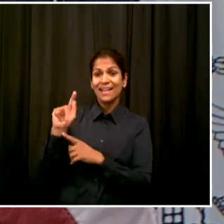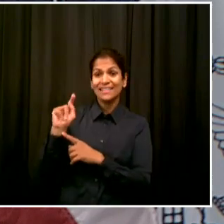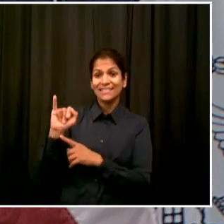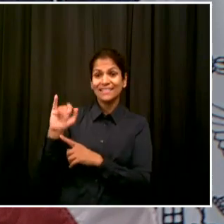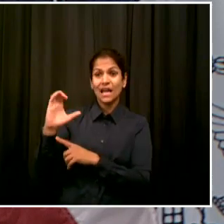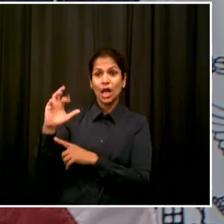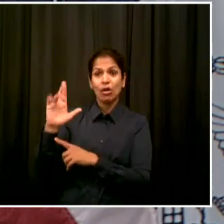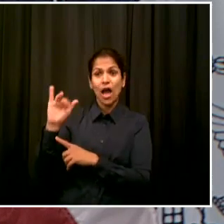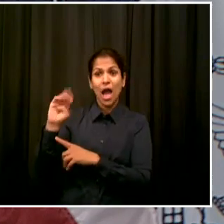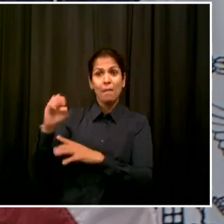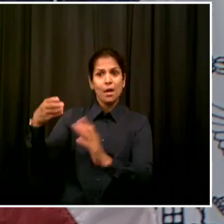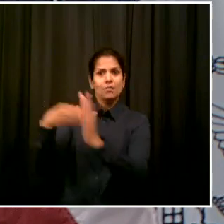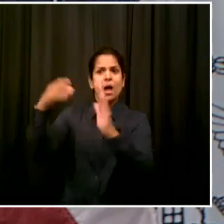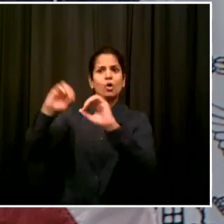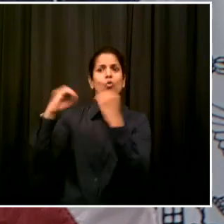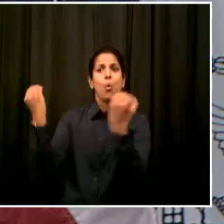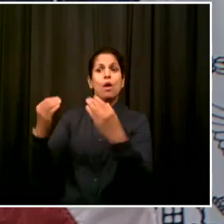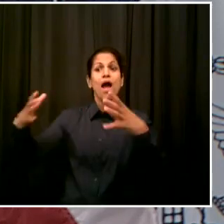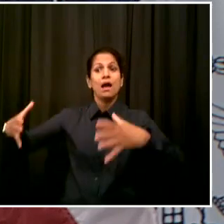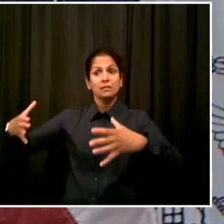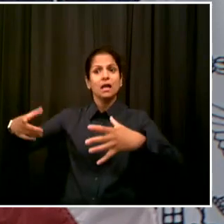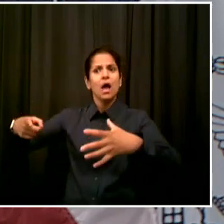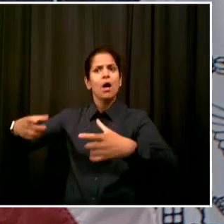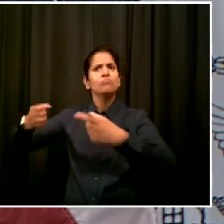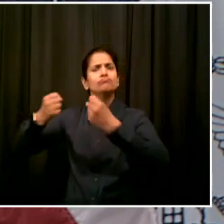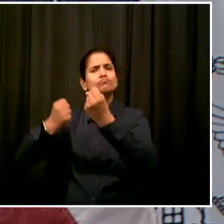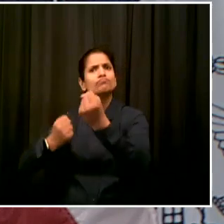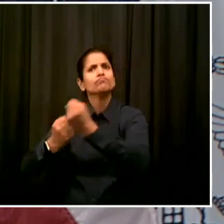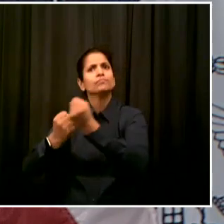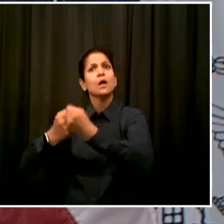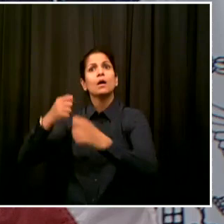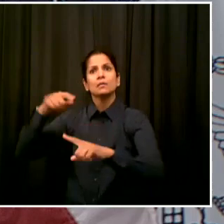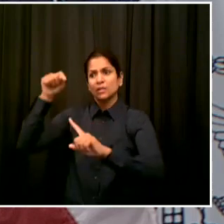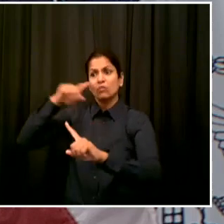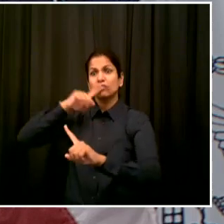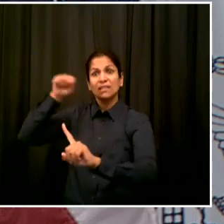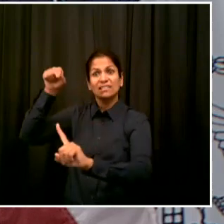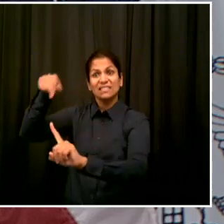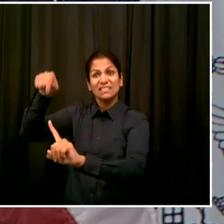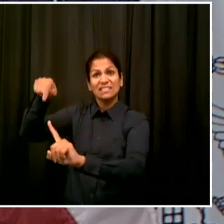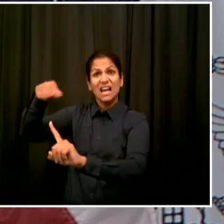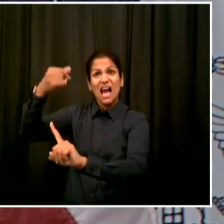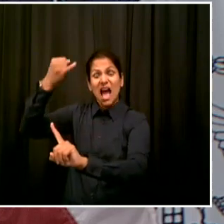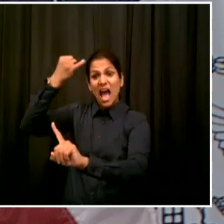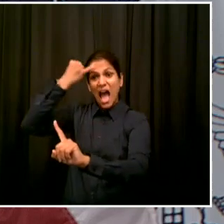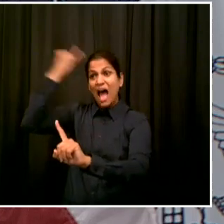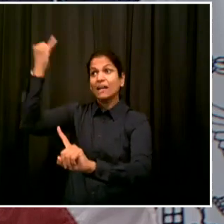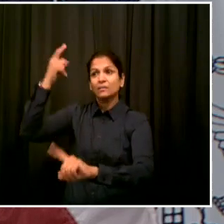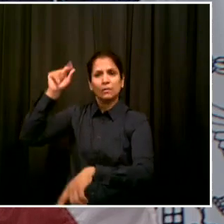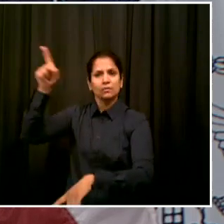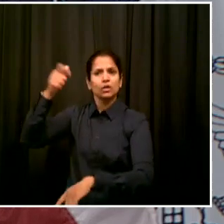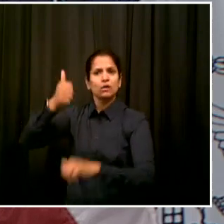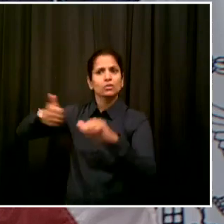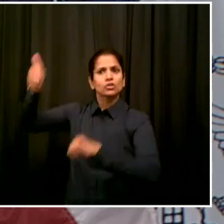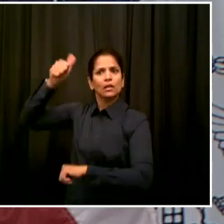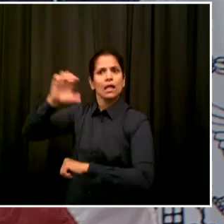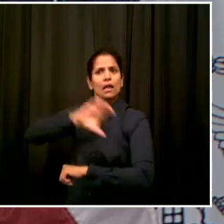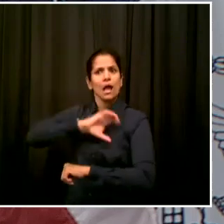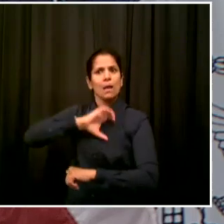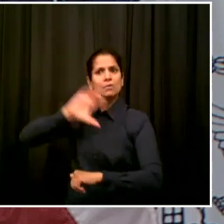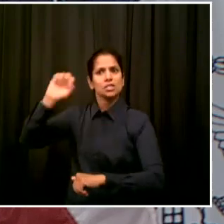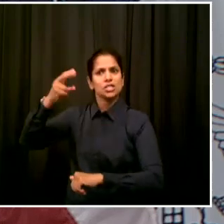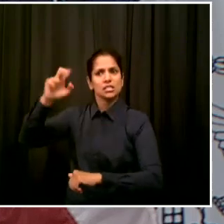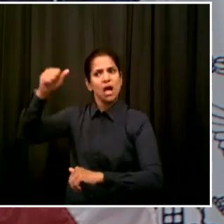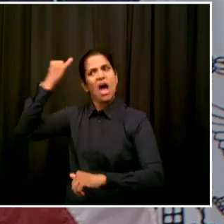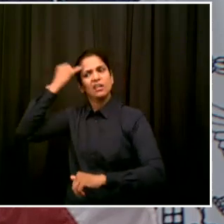other issues, a profound change. This commissioner took what had been bluntly too slow a disciplinary